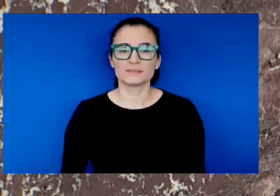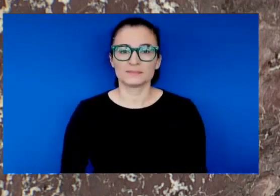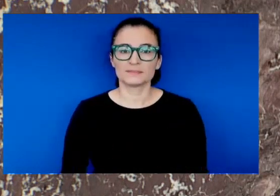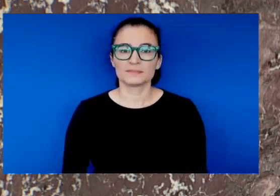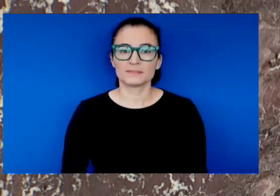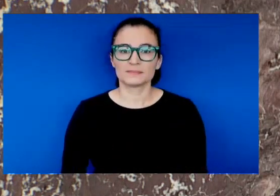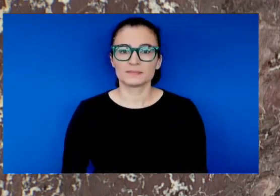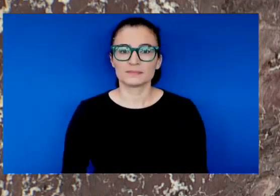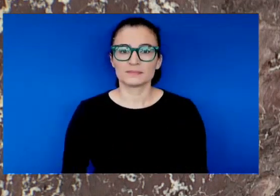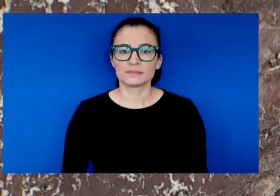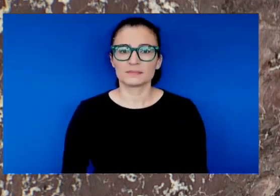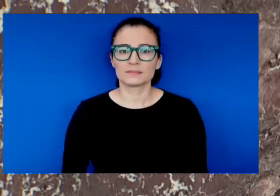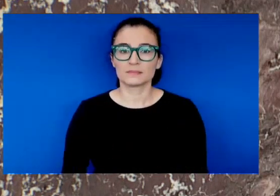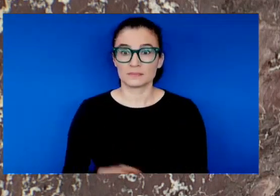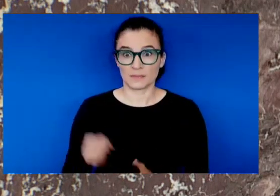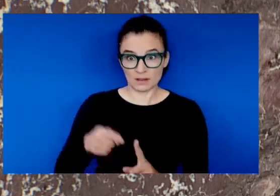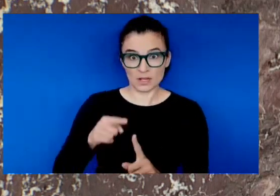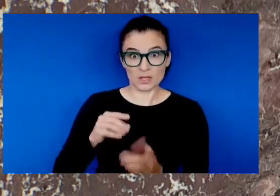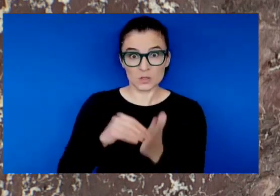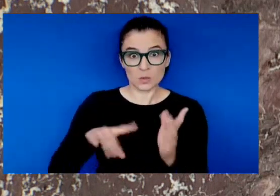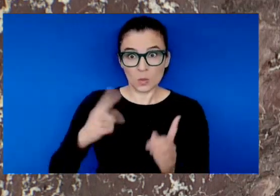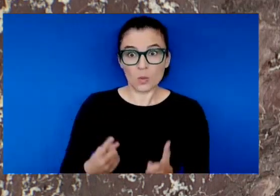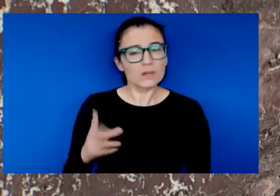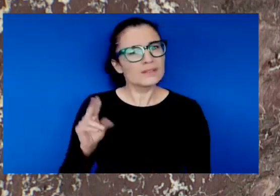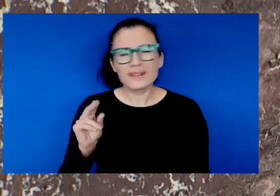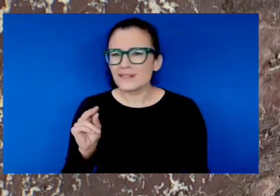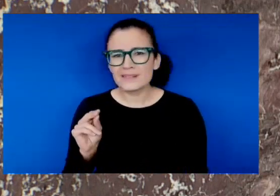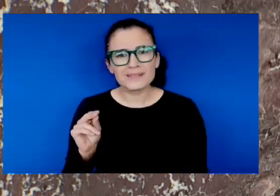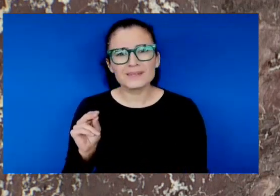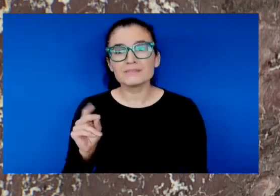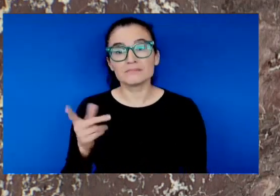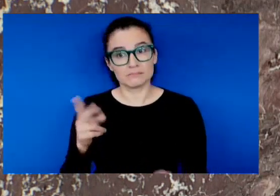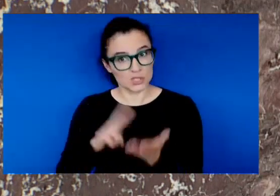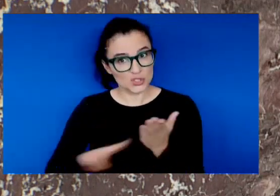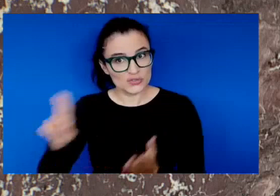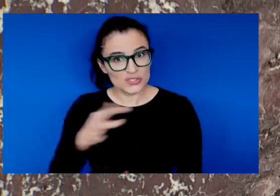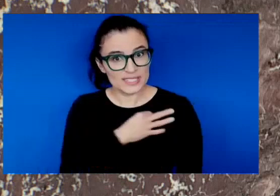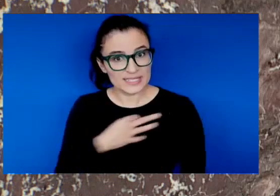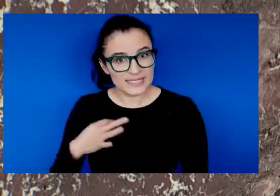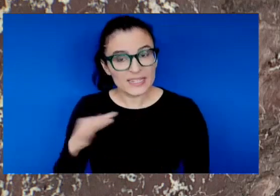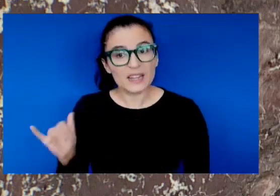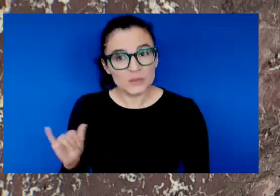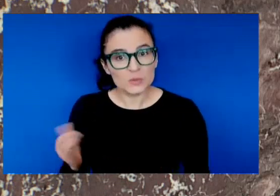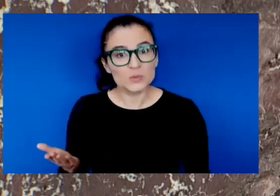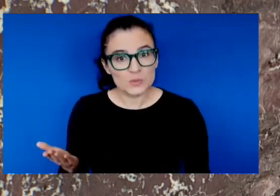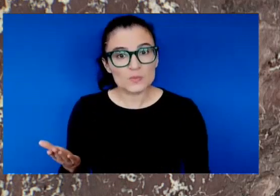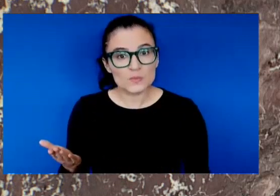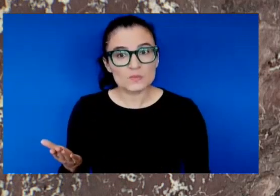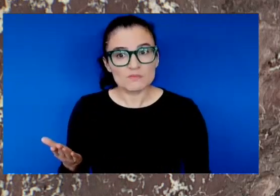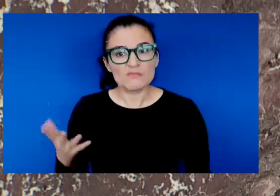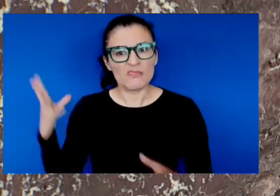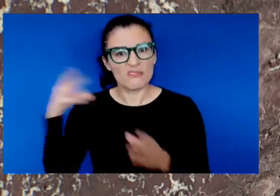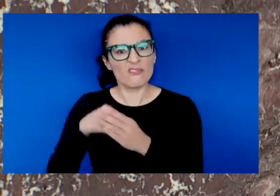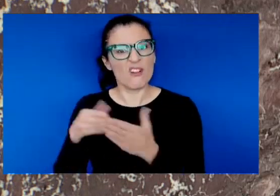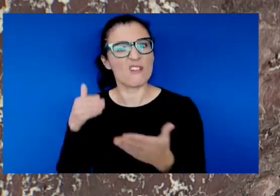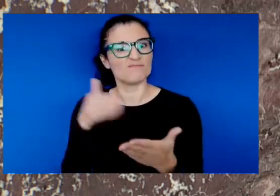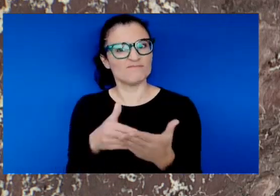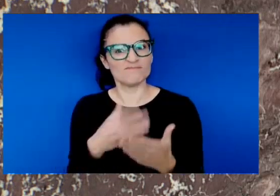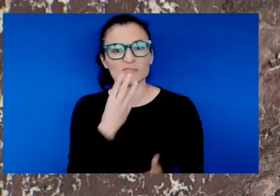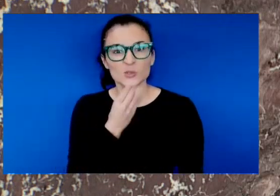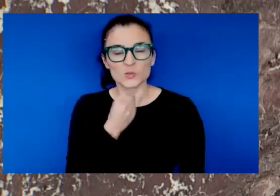faculty have engaged in anti-Semitic intimidation, revealing a culture of systemic anti-Semitism that this